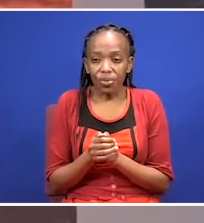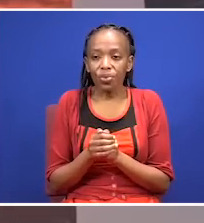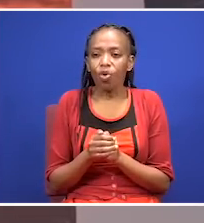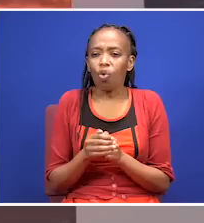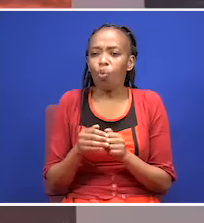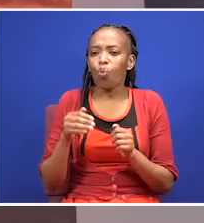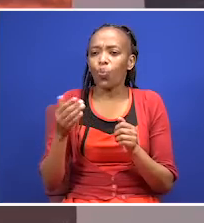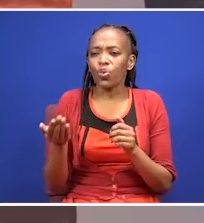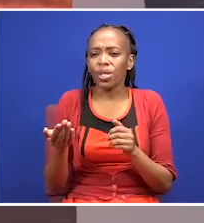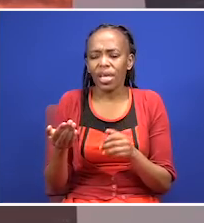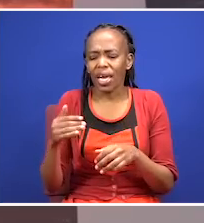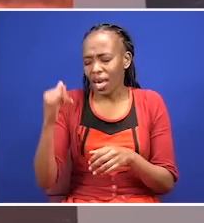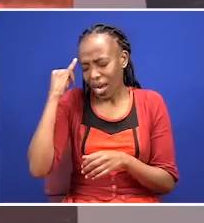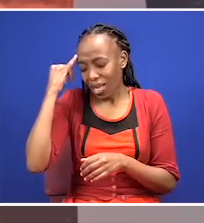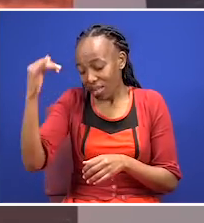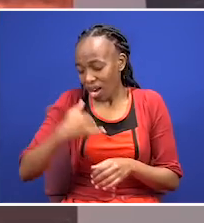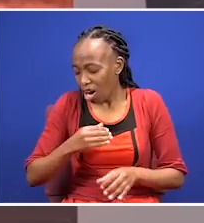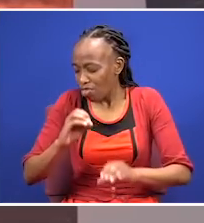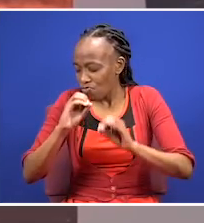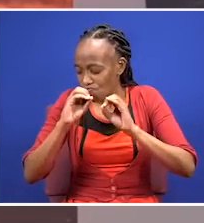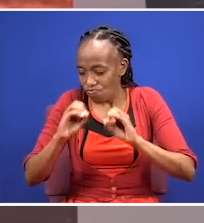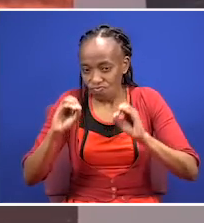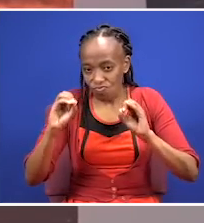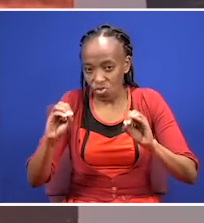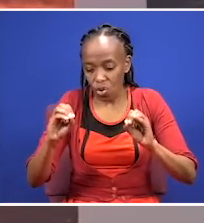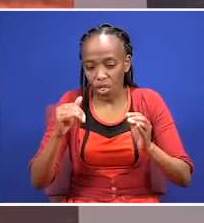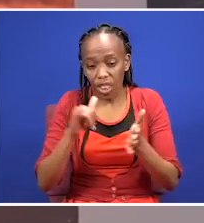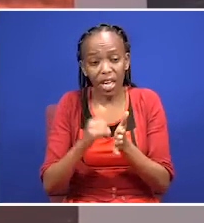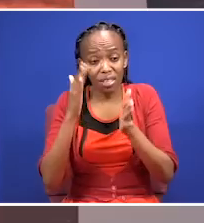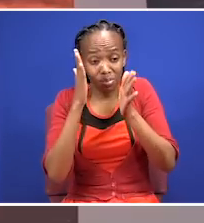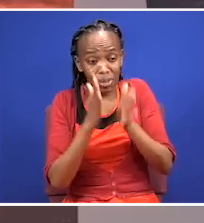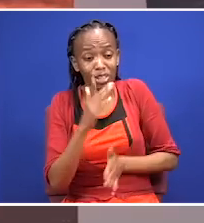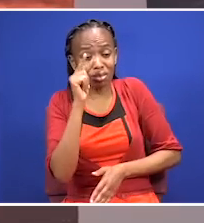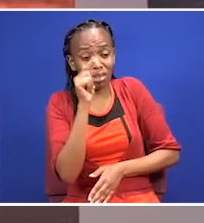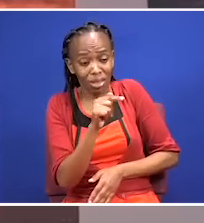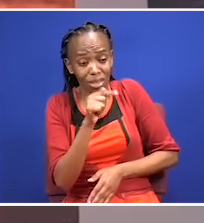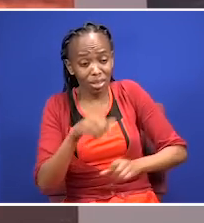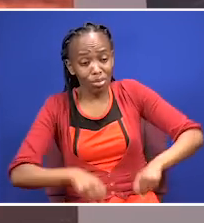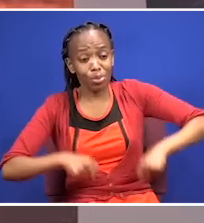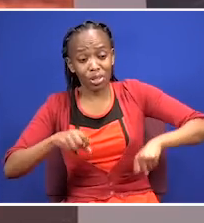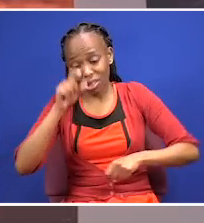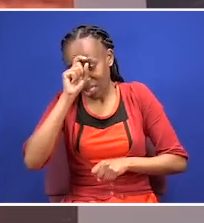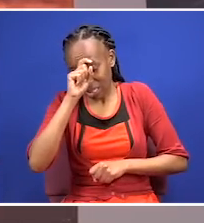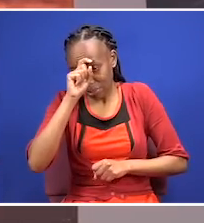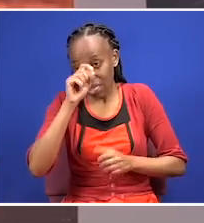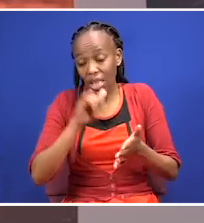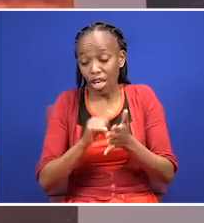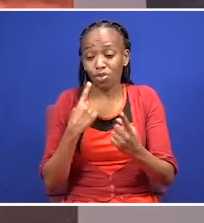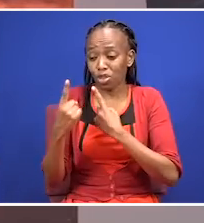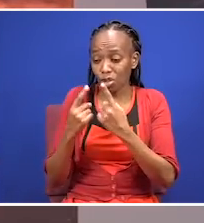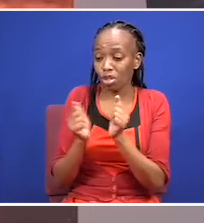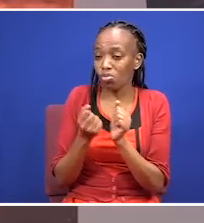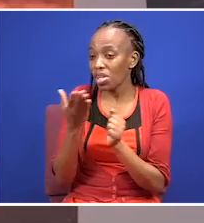part they were clueless that actually this person or this senior official in egypt that was talking to